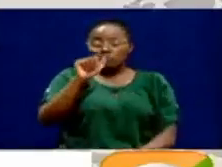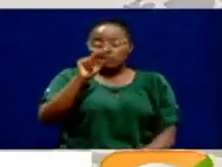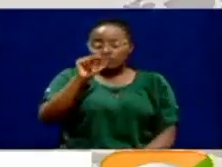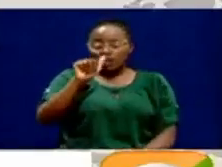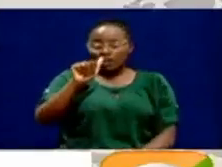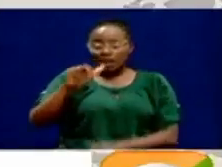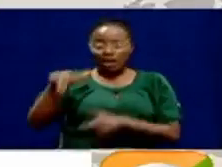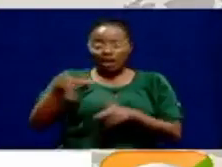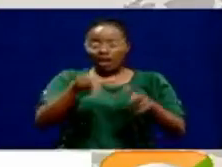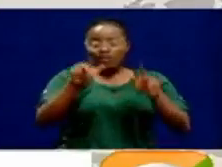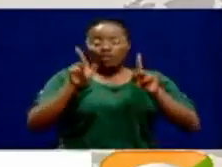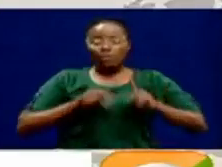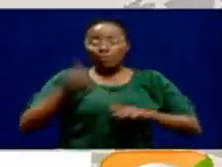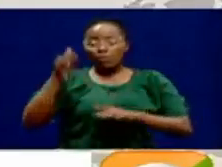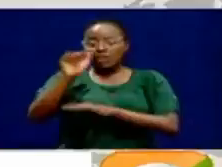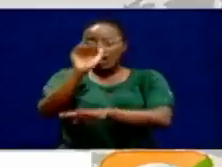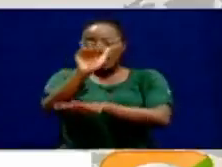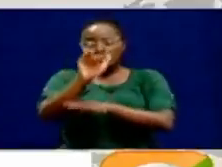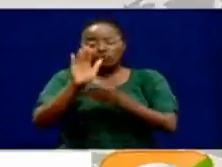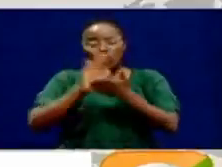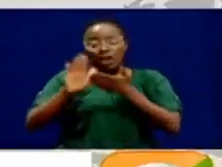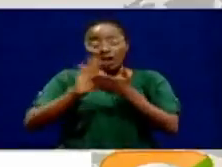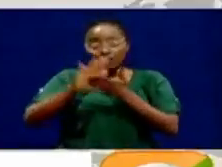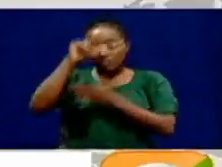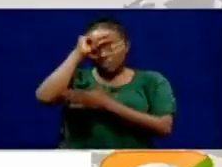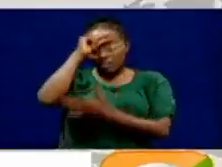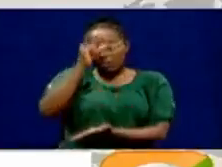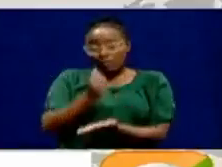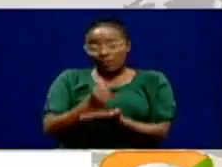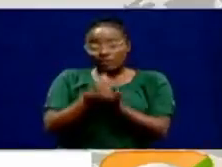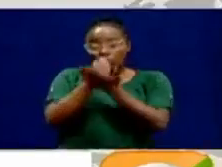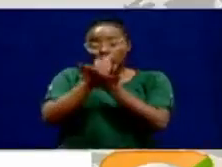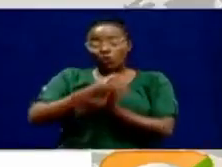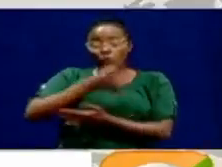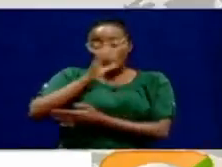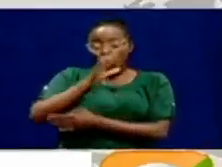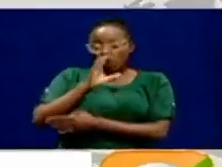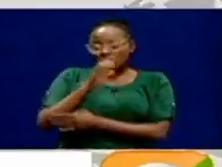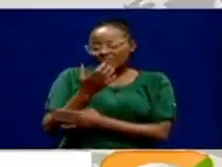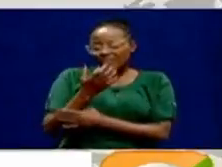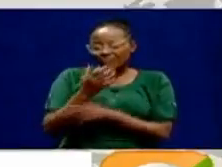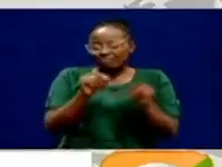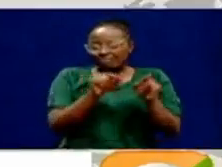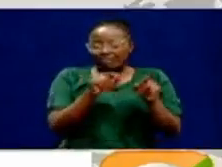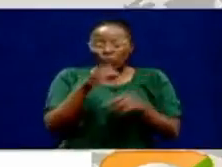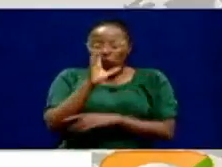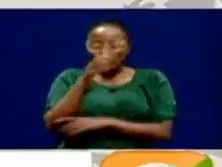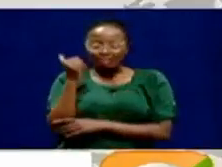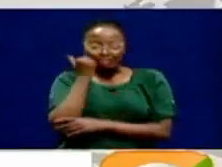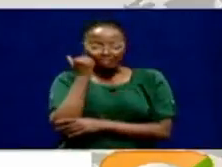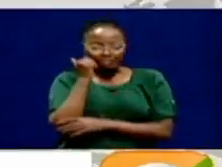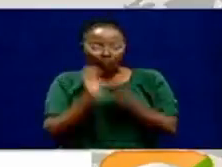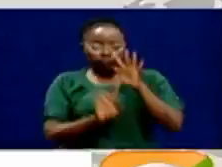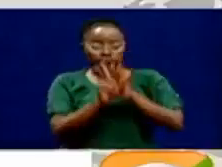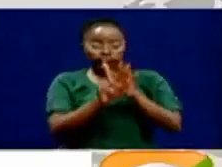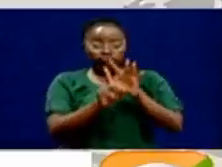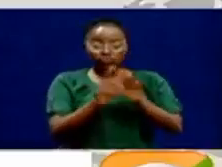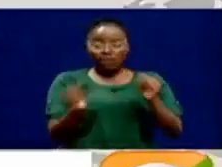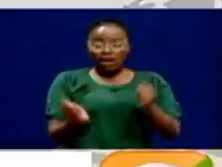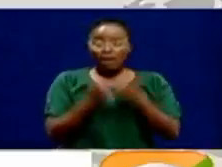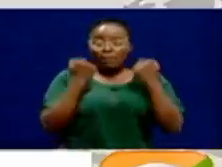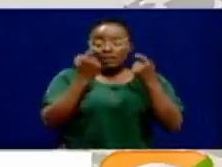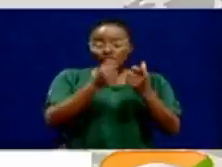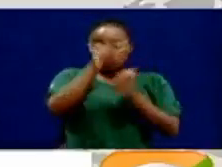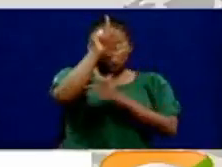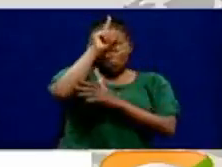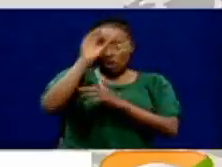River. Locals are now calling for an urgent government intervention, with waterborne diseases already being reported in several villages, as